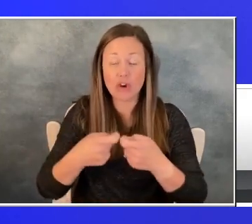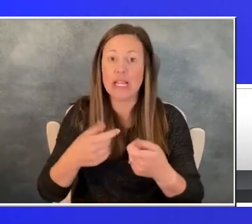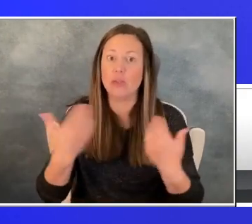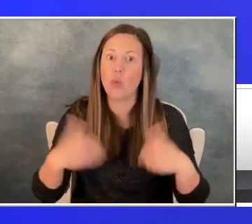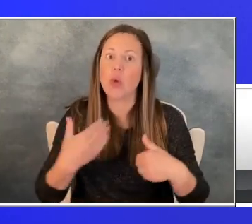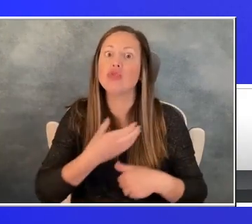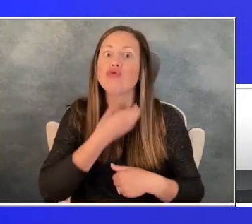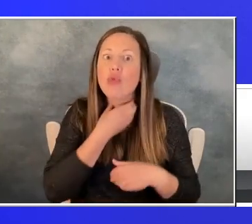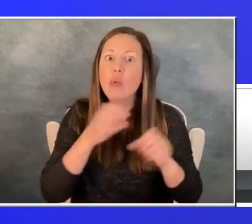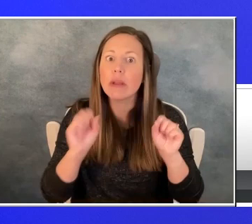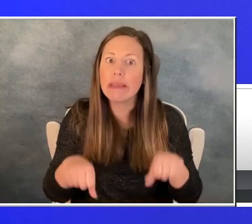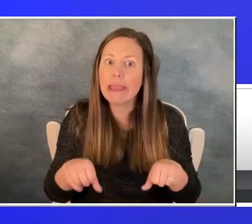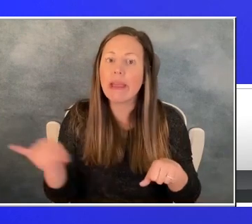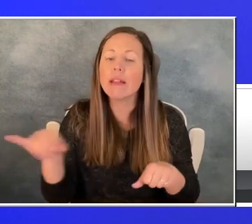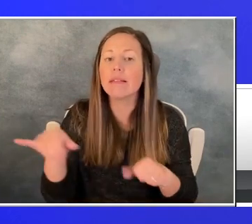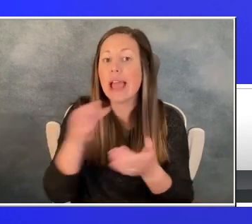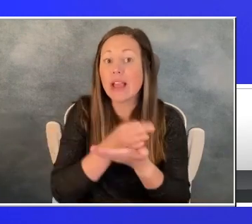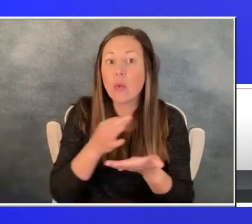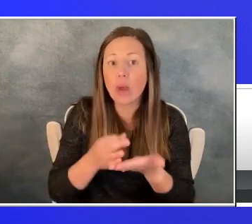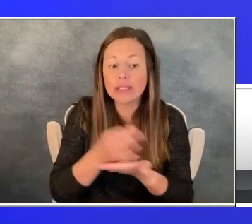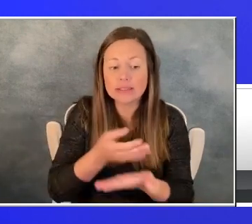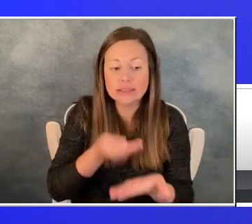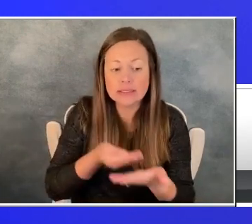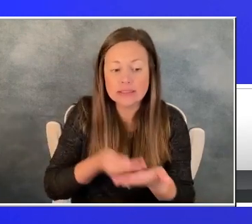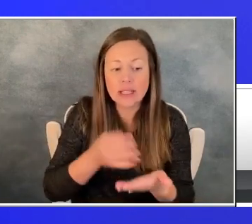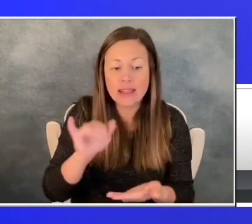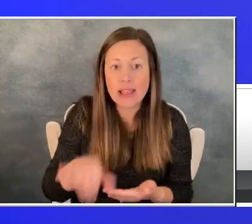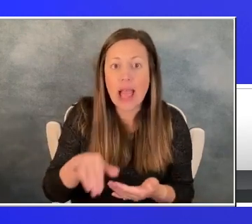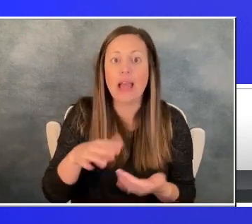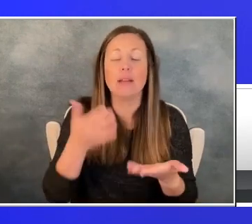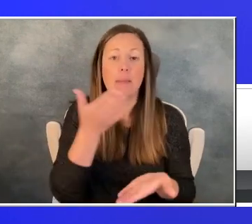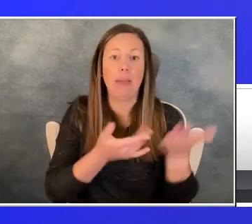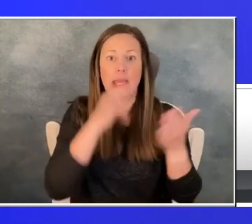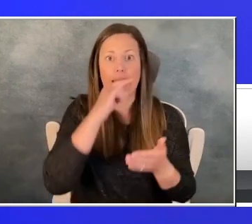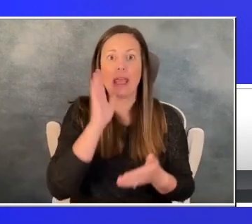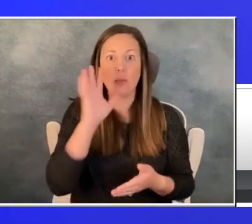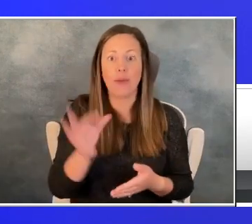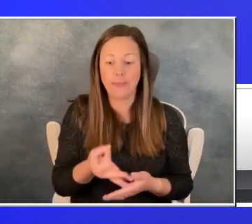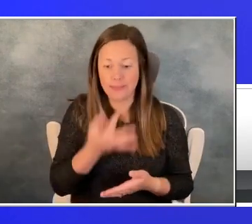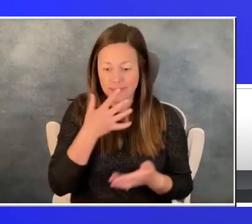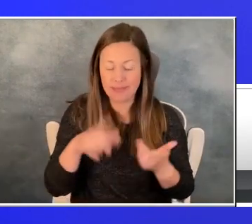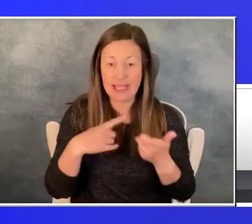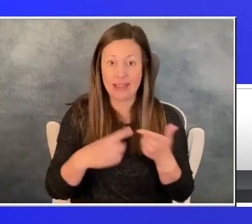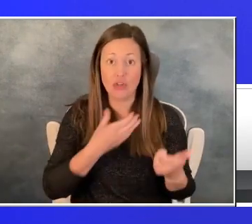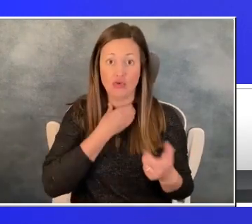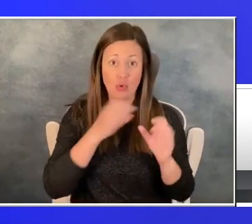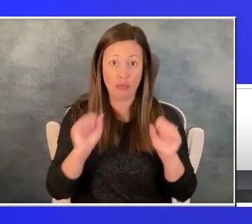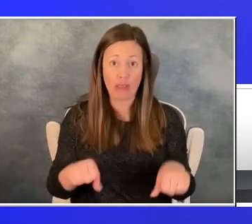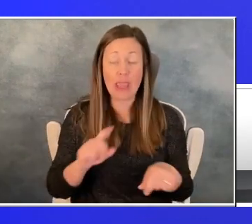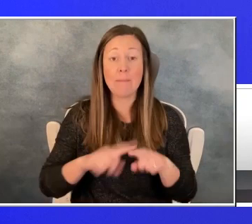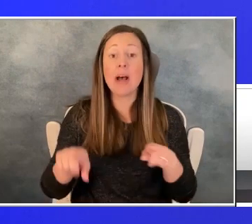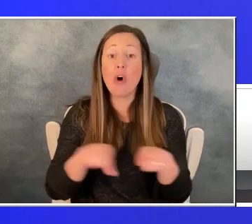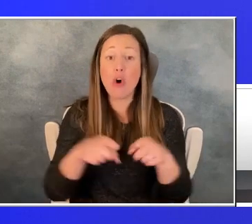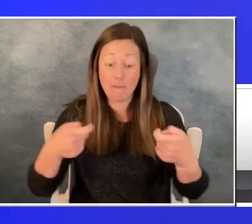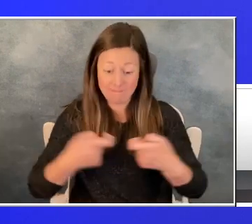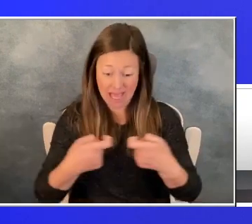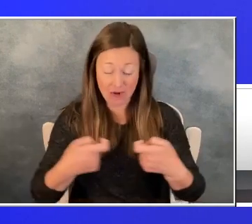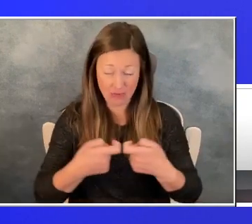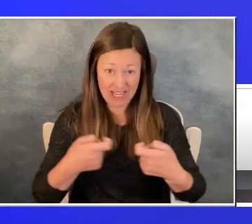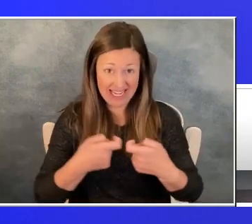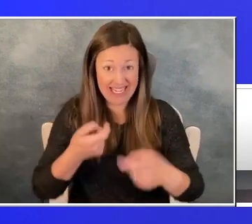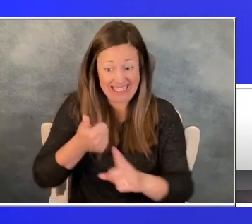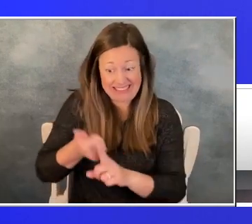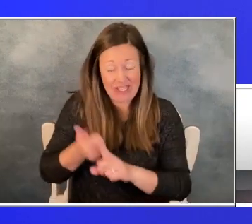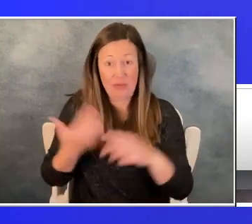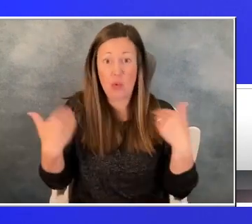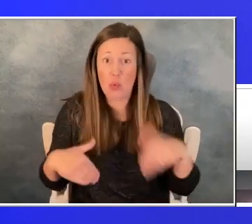or other foreign objects that a kid might put into their mouth, but they pose a special risk because it actually is a battery, and so that can cause a lot